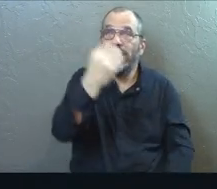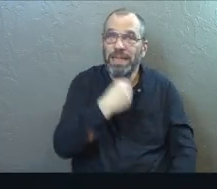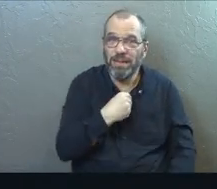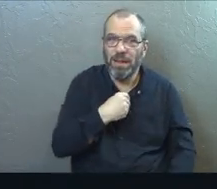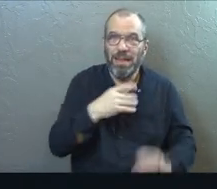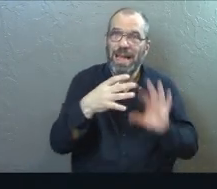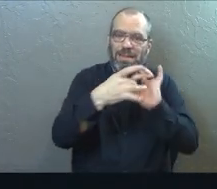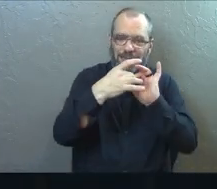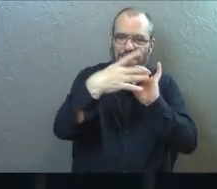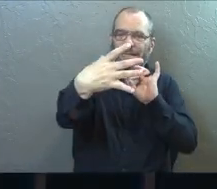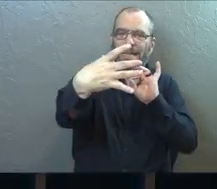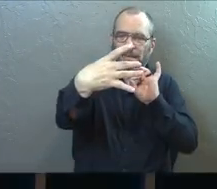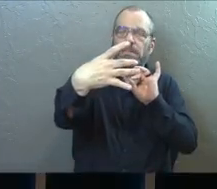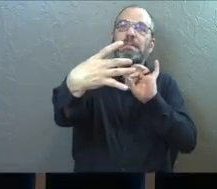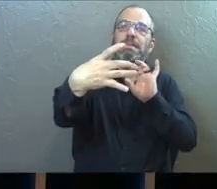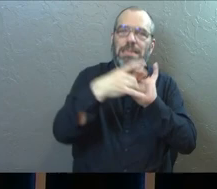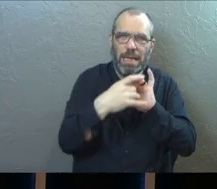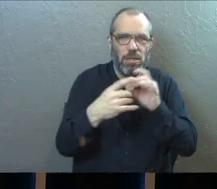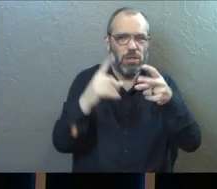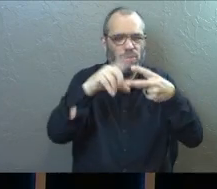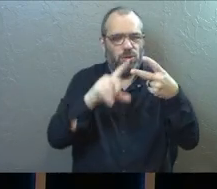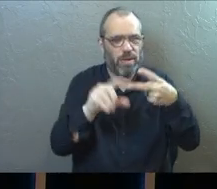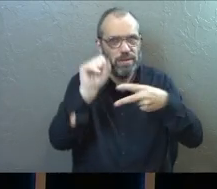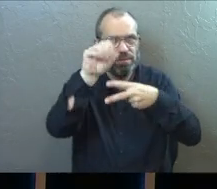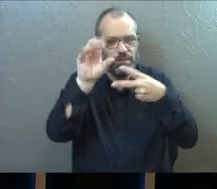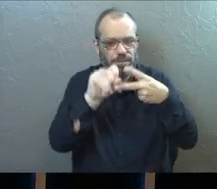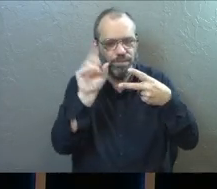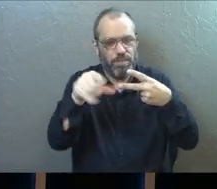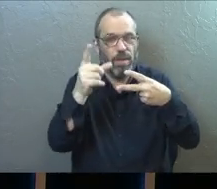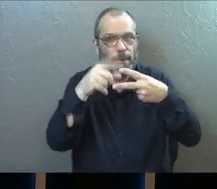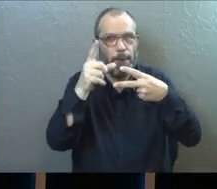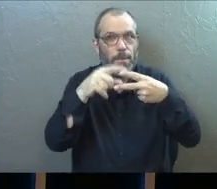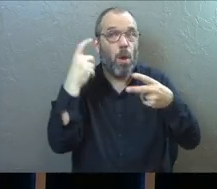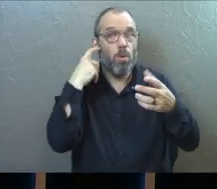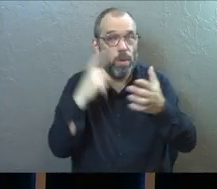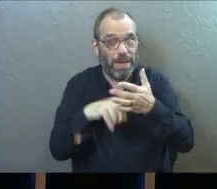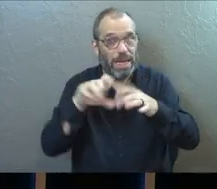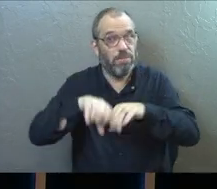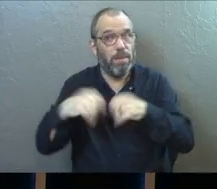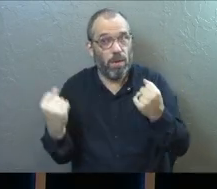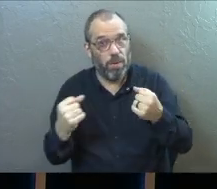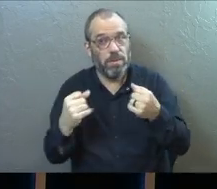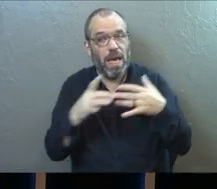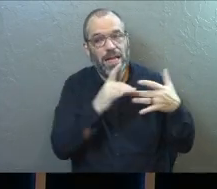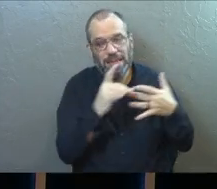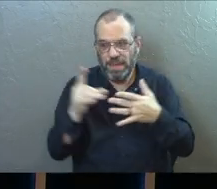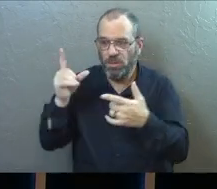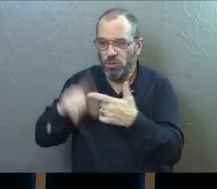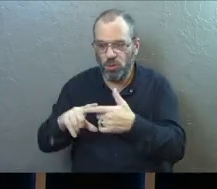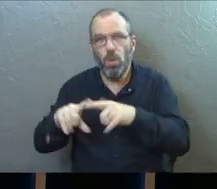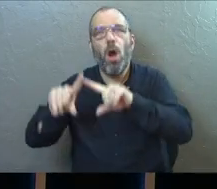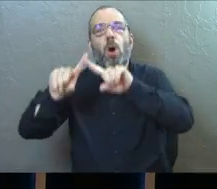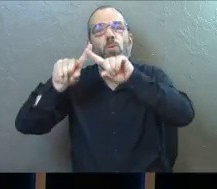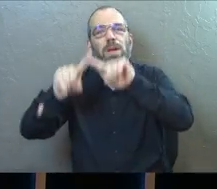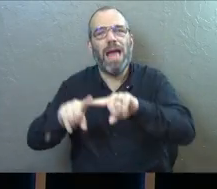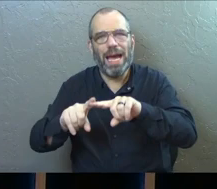That disconnect there. Why is it important to see that? I've got two things for you. The first one, recognizing my brokenness leads to